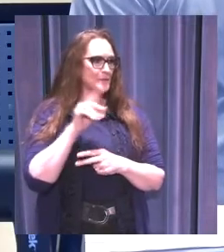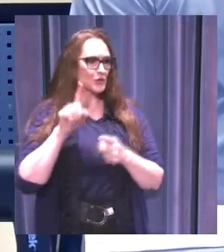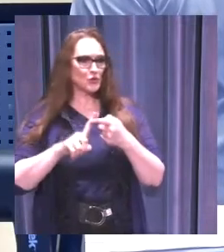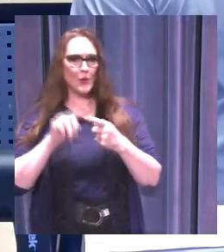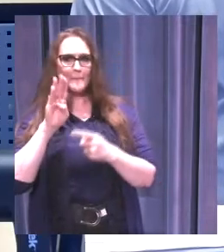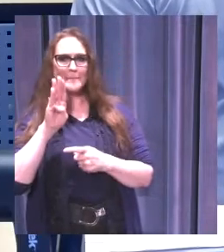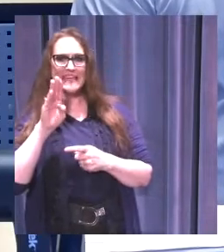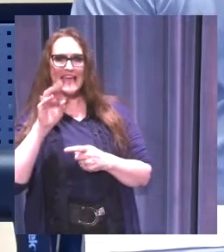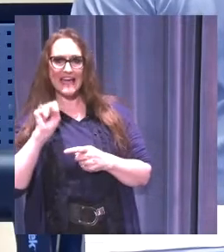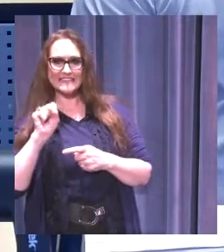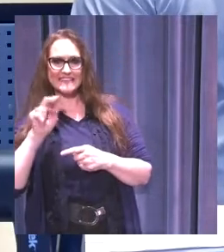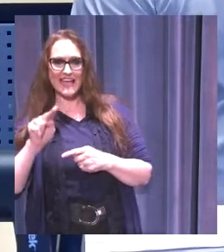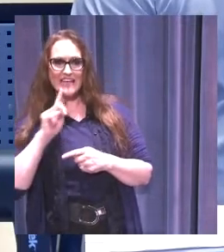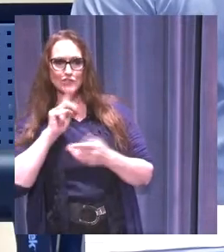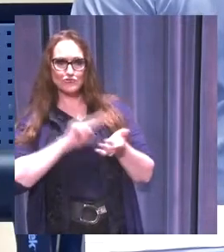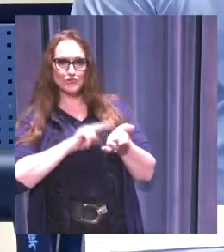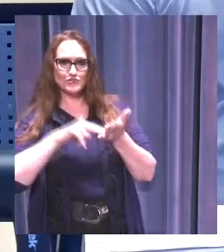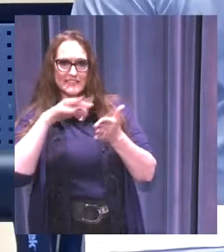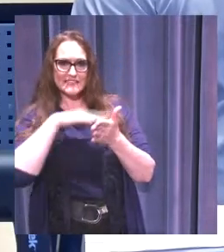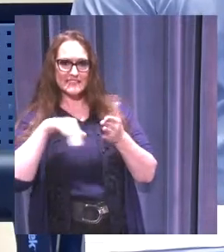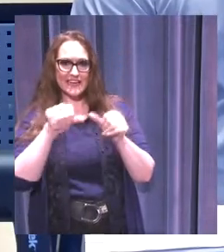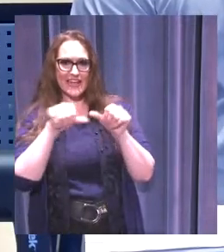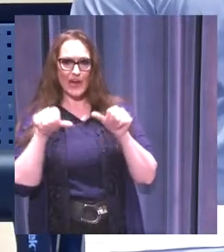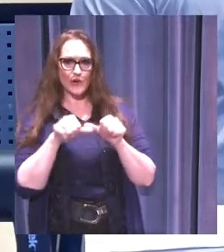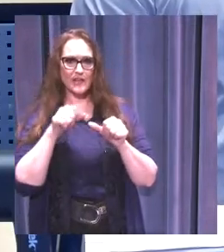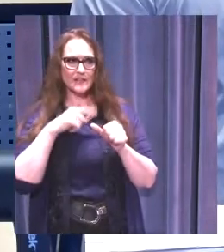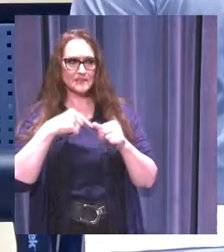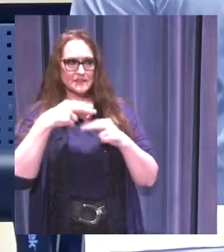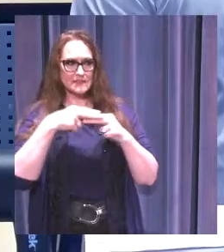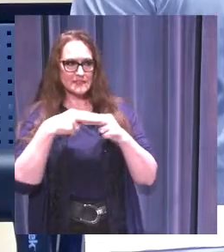study area. If you could switch the slide, please.